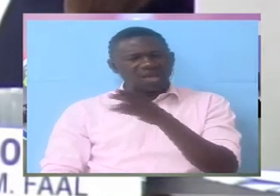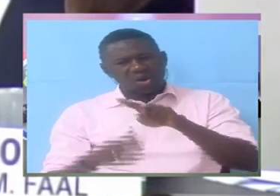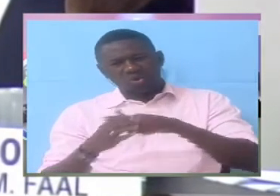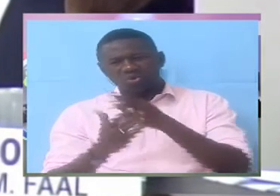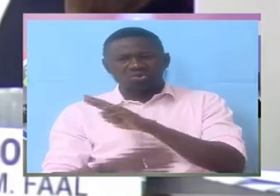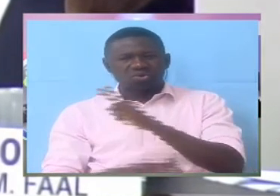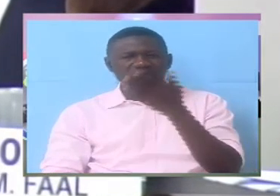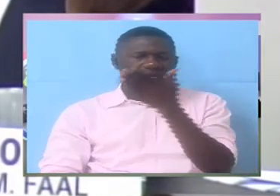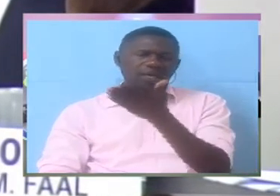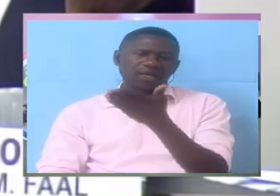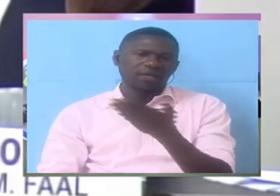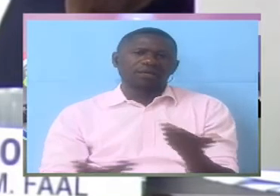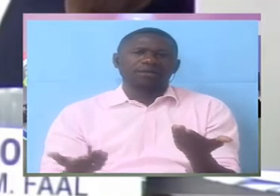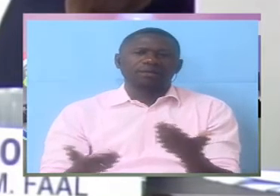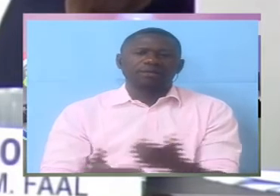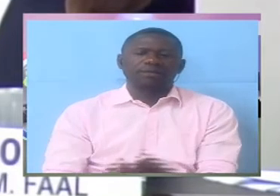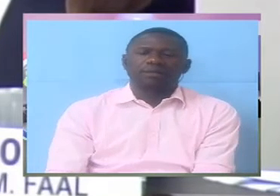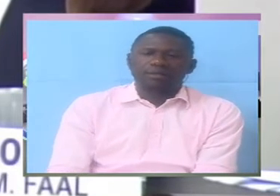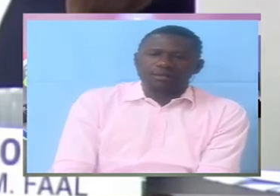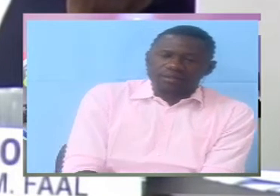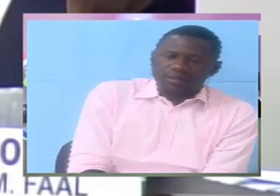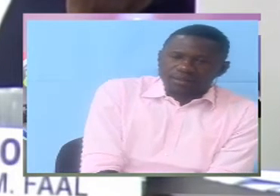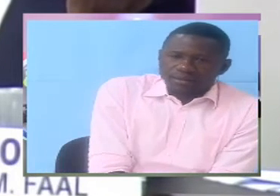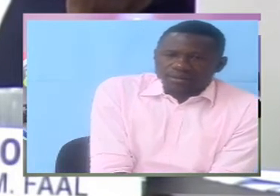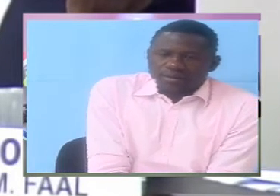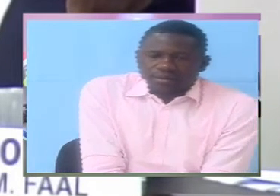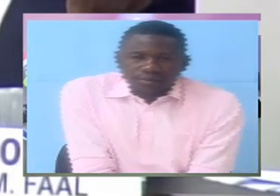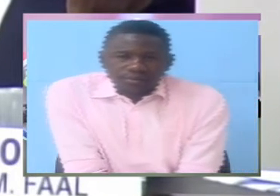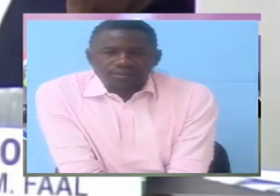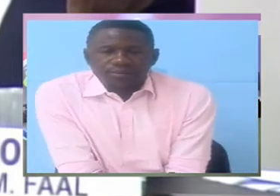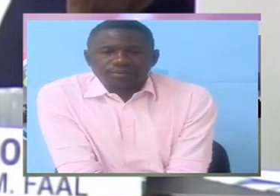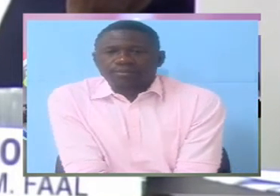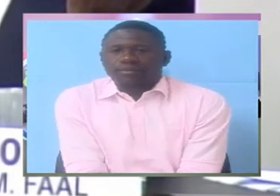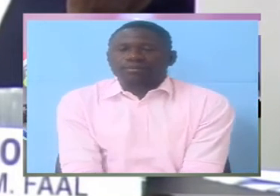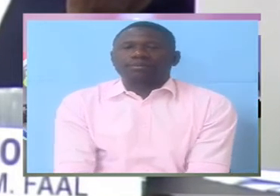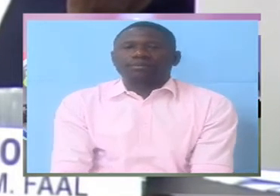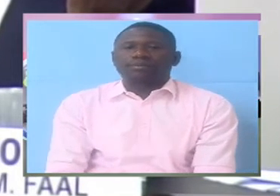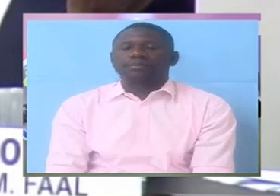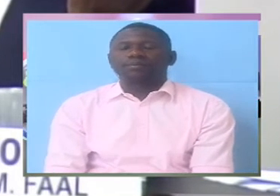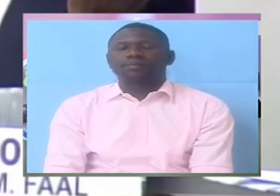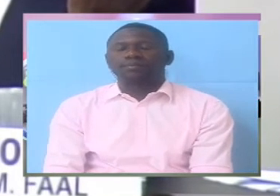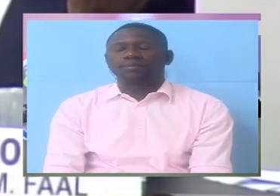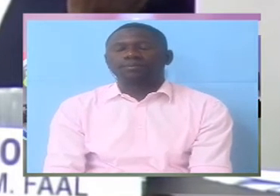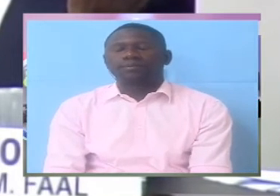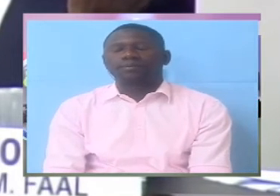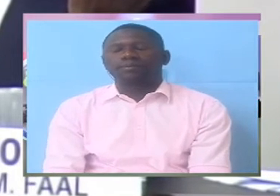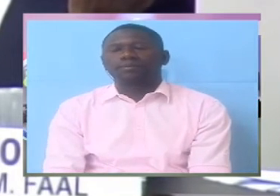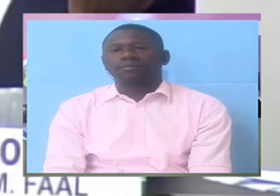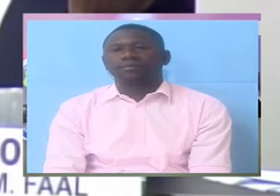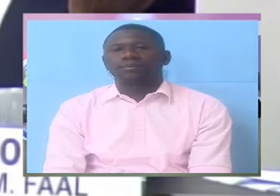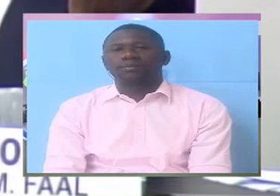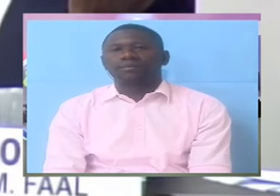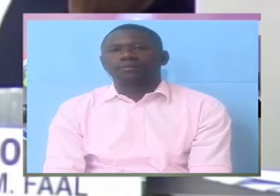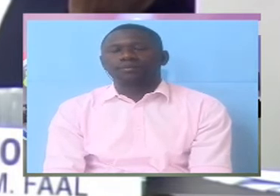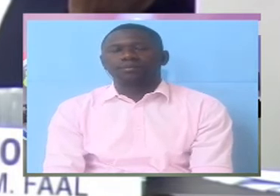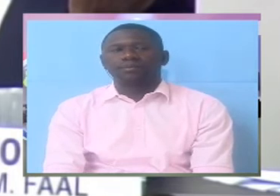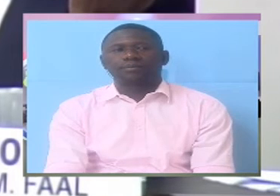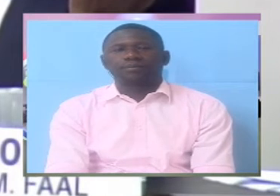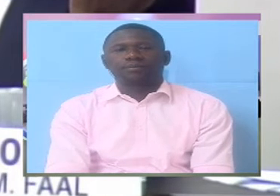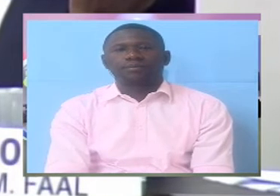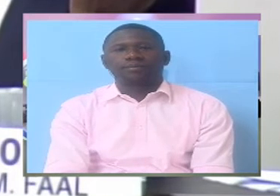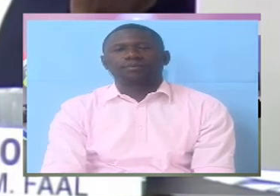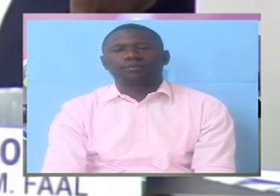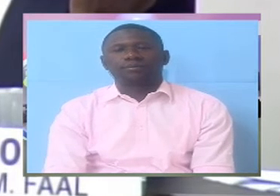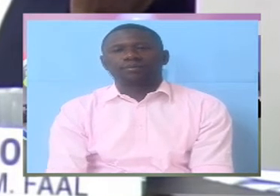kalo kadu yalo ne ko jeto je makamo la karo etel moti mi yalo ko etel makamo sel tay do ñol beti je andu yalo ne ñini be ñini karo ni sambalani woto